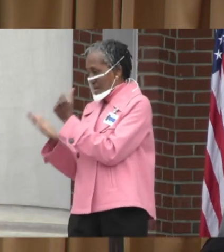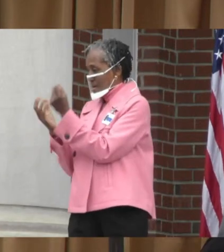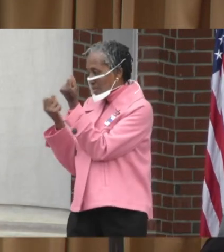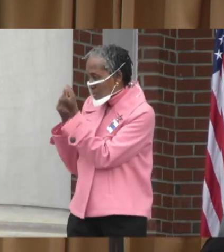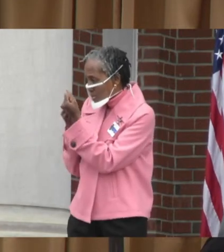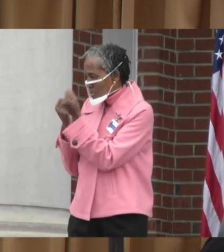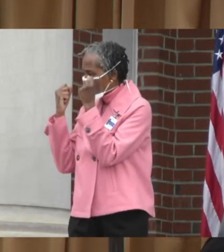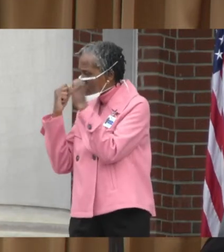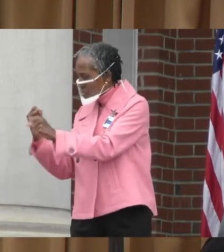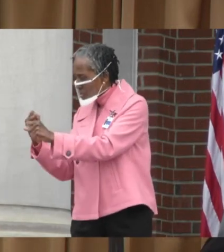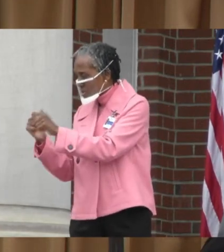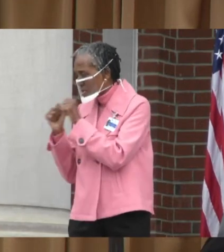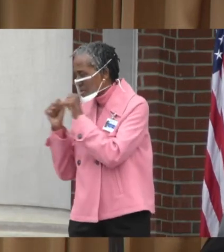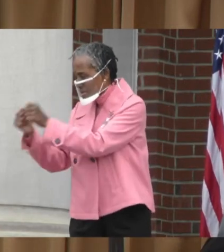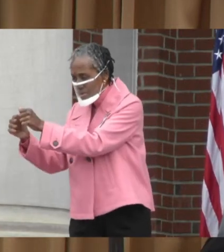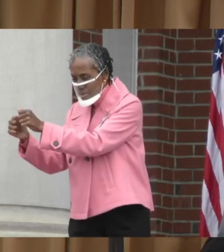steady.